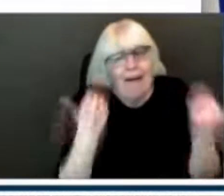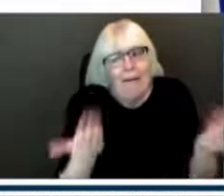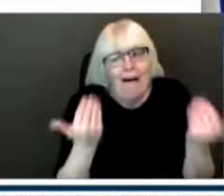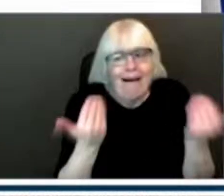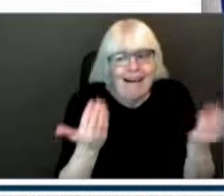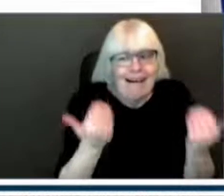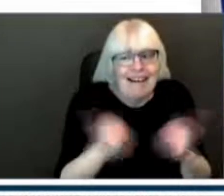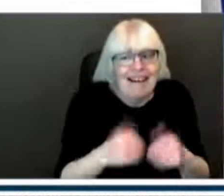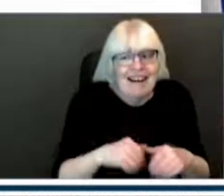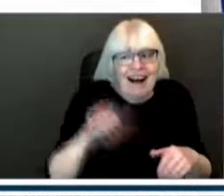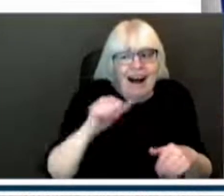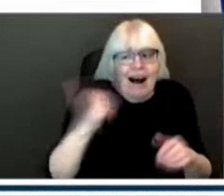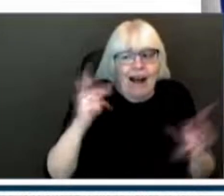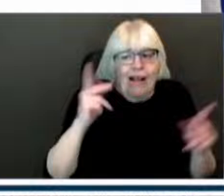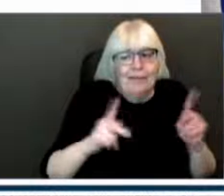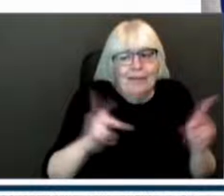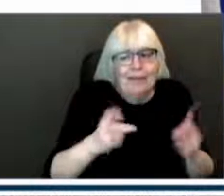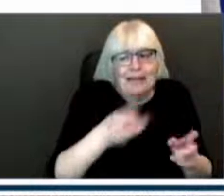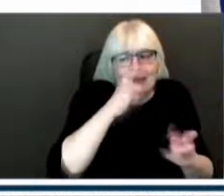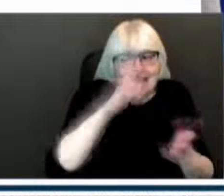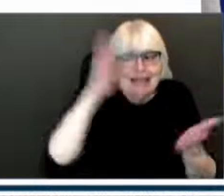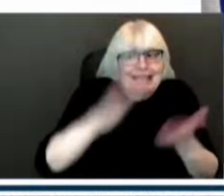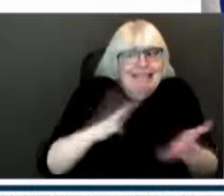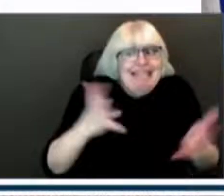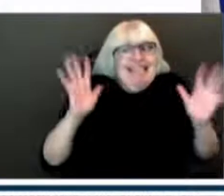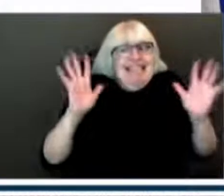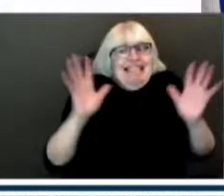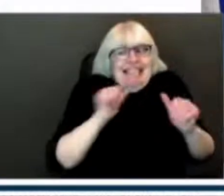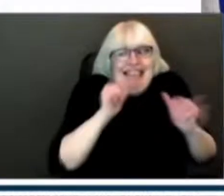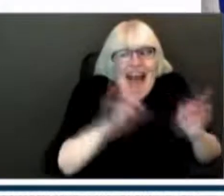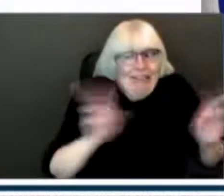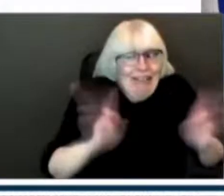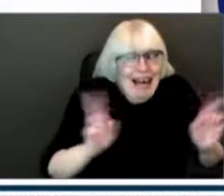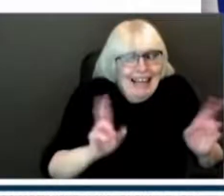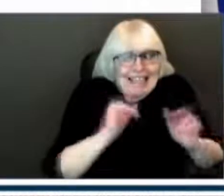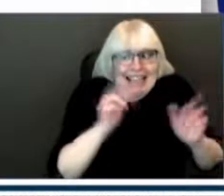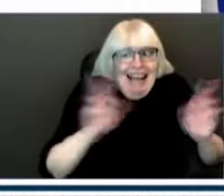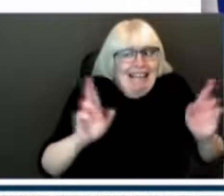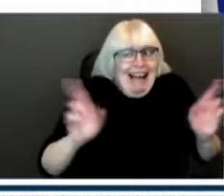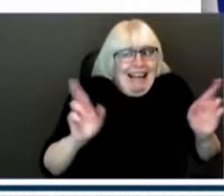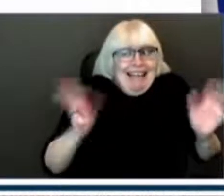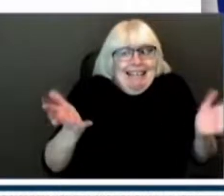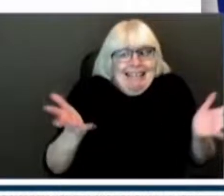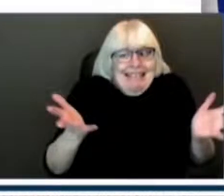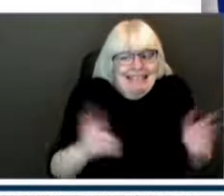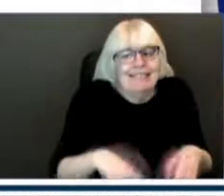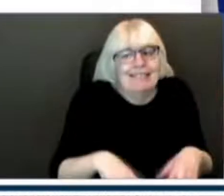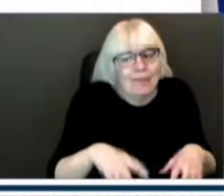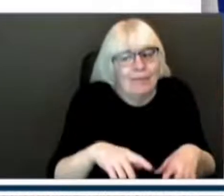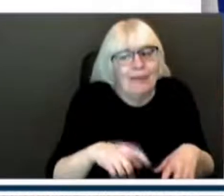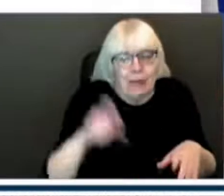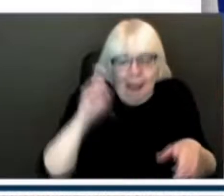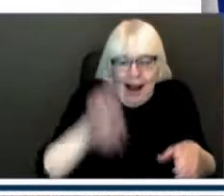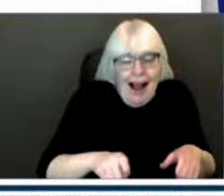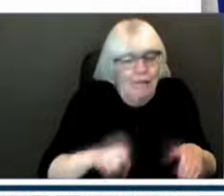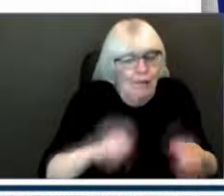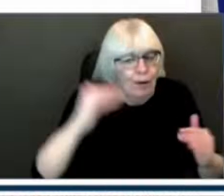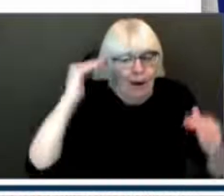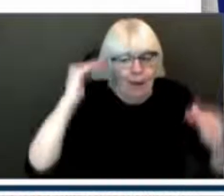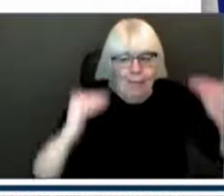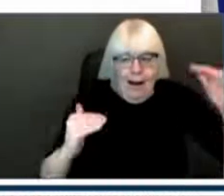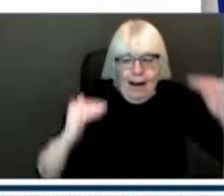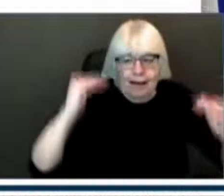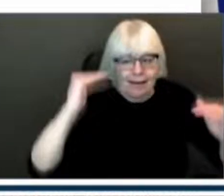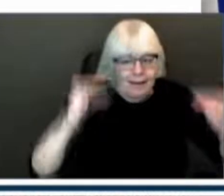that. But I want Nova Scotians to know is obviously this is a balance, and it's one that Dr. Strang and